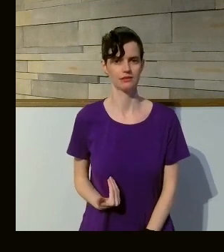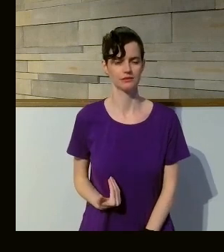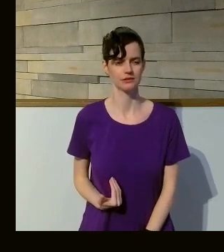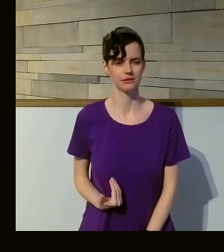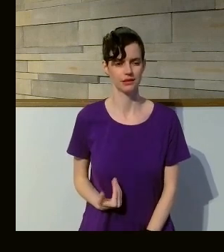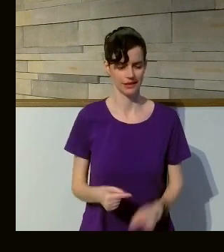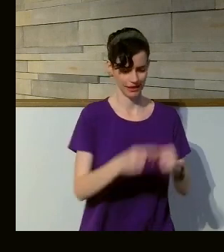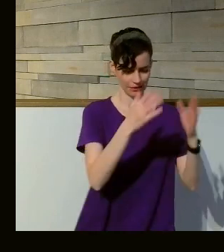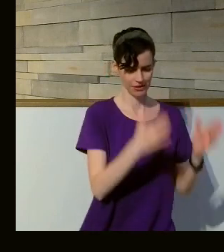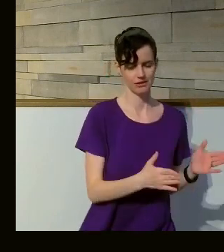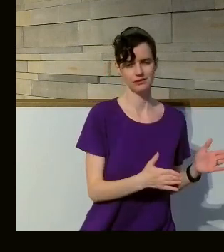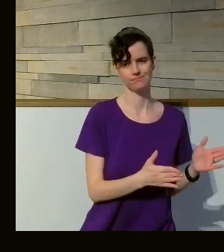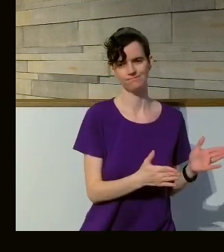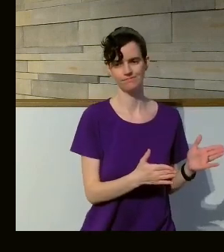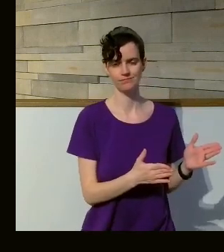Enemies.